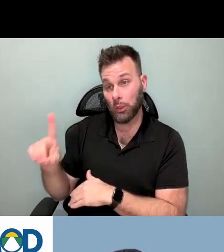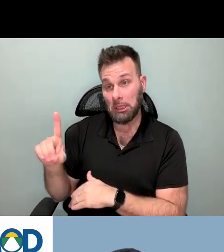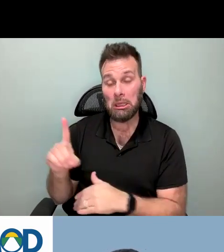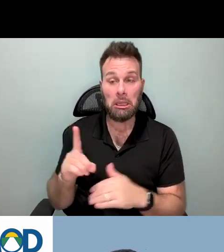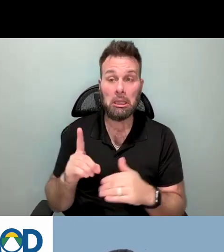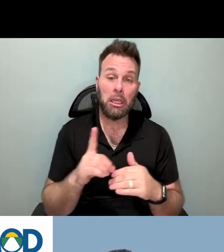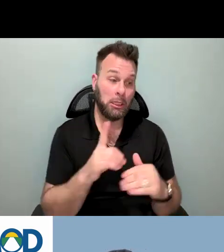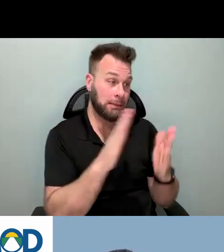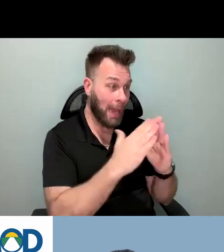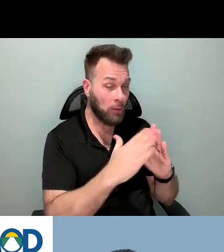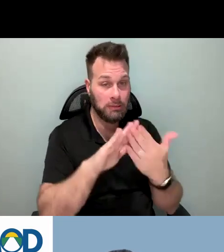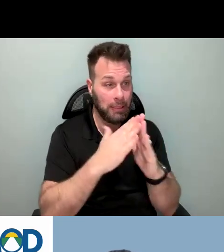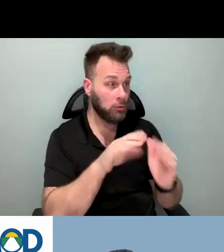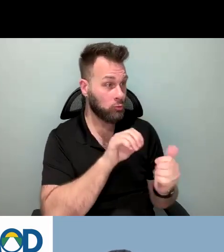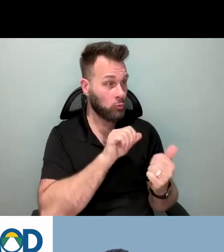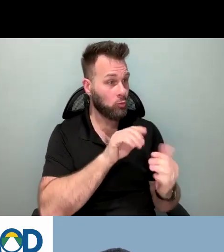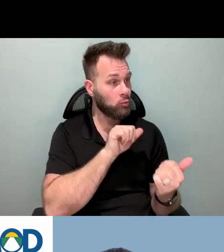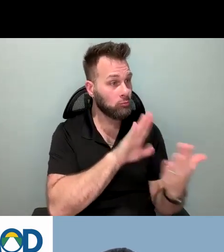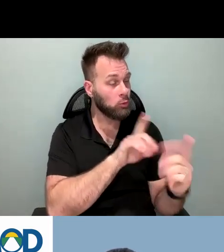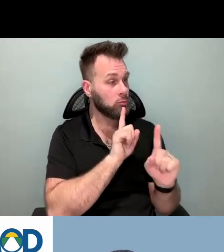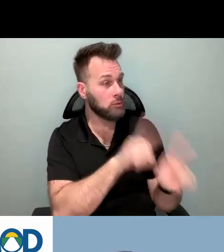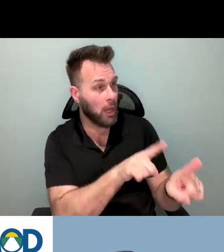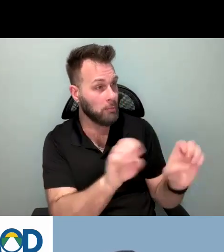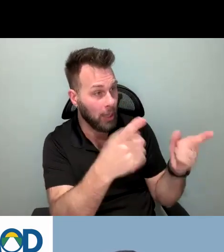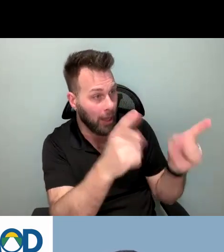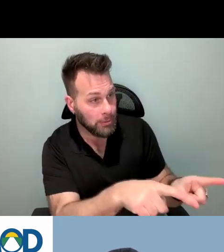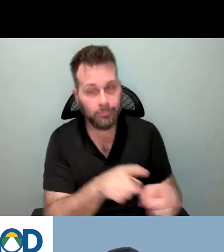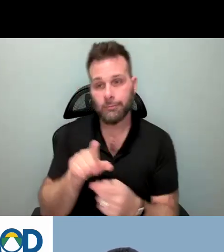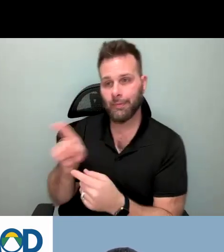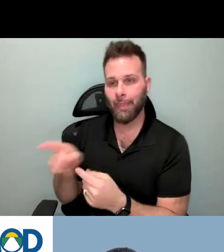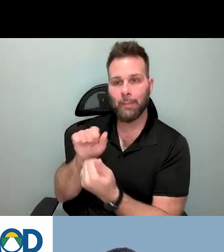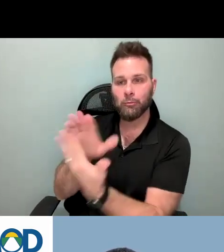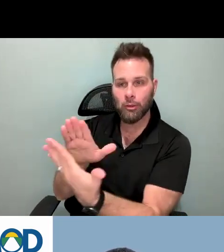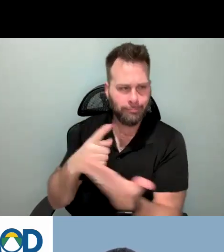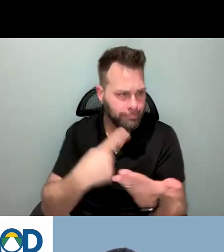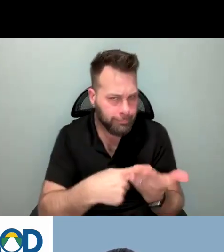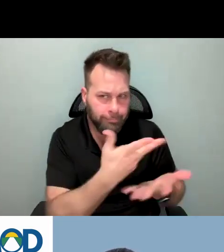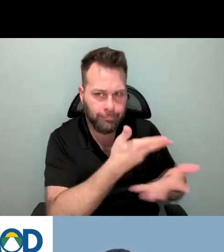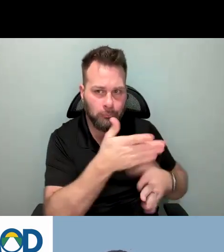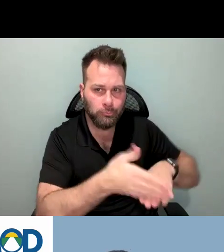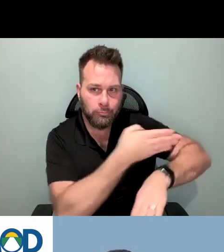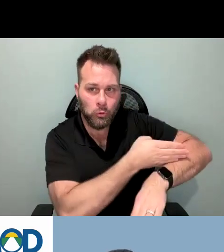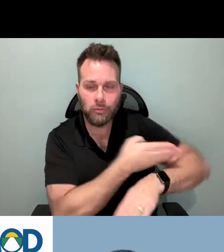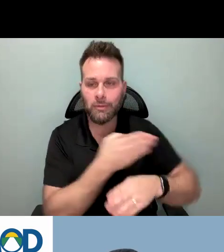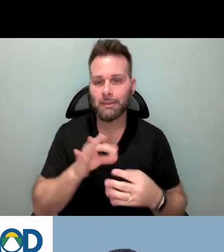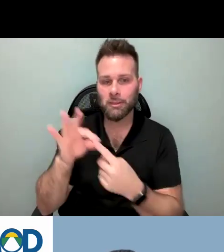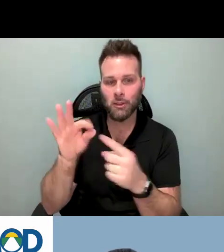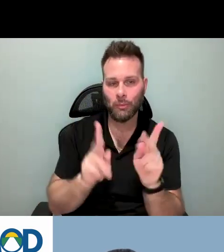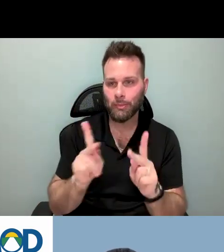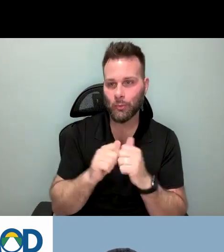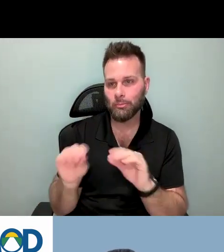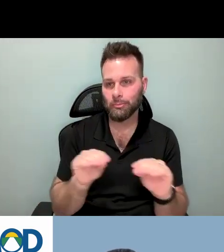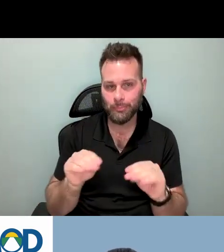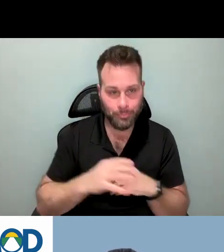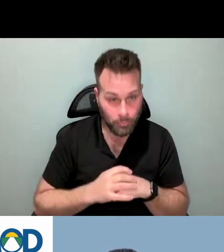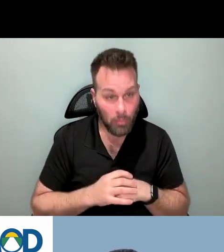emergency response plan to better address the needs of people with mobility-related disabilities. This statute ensures that the voice of the